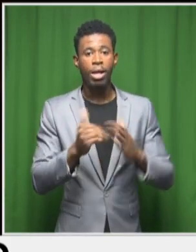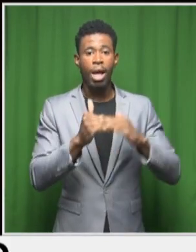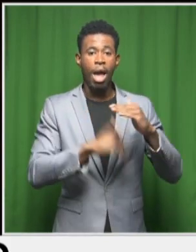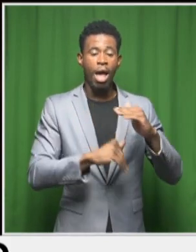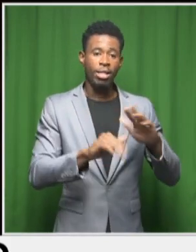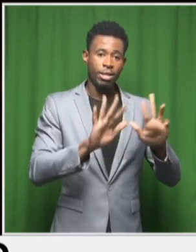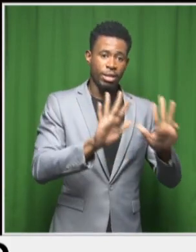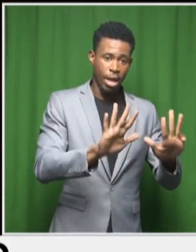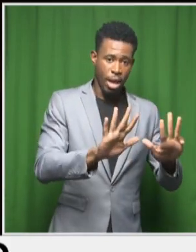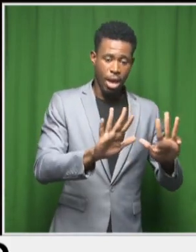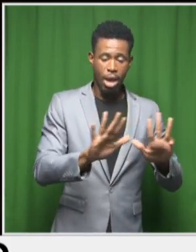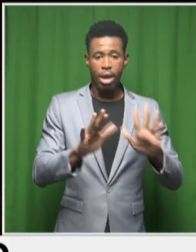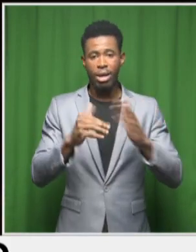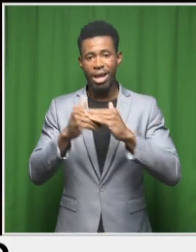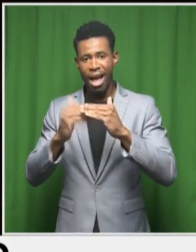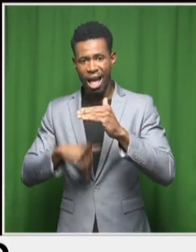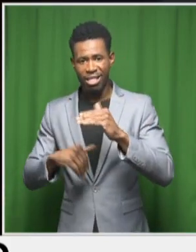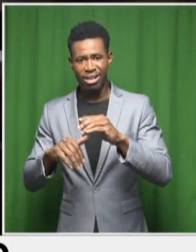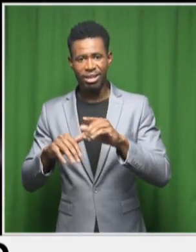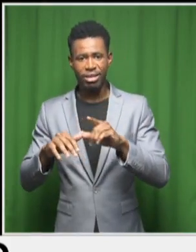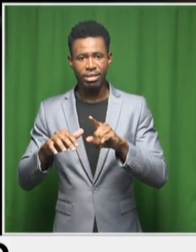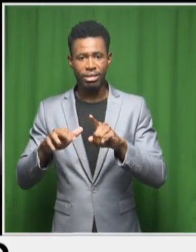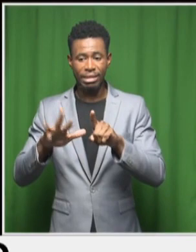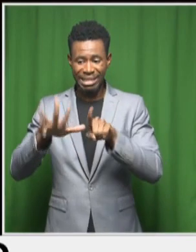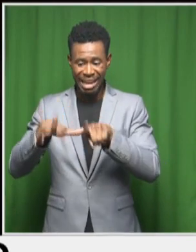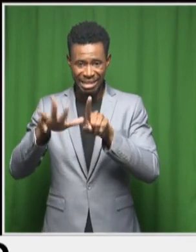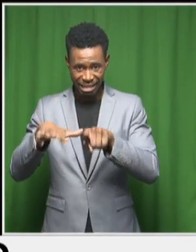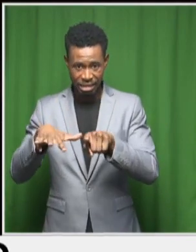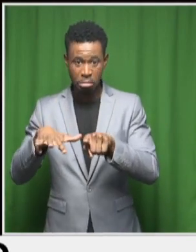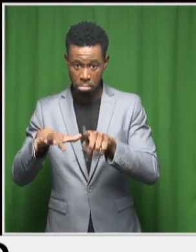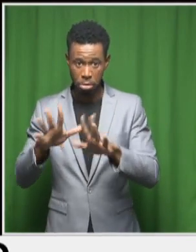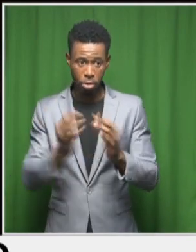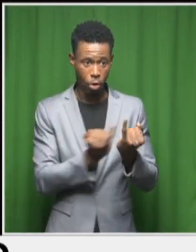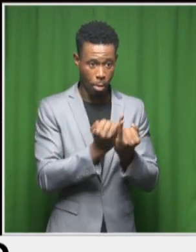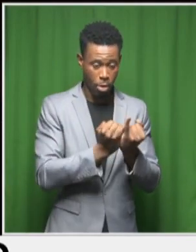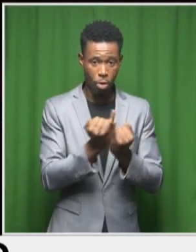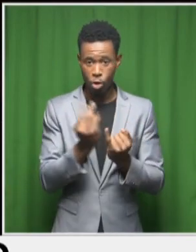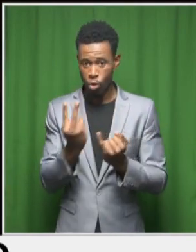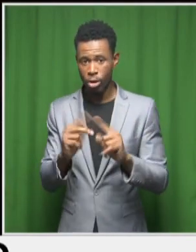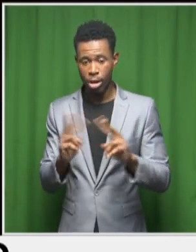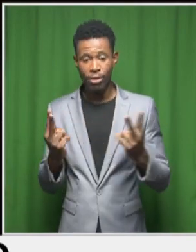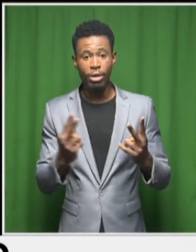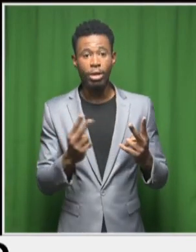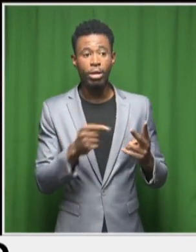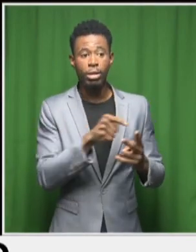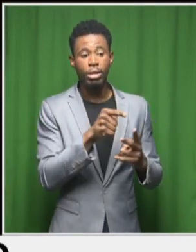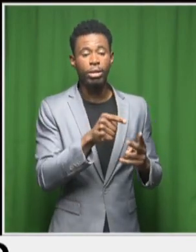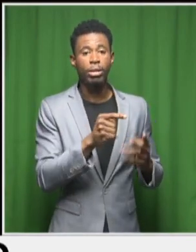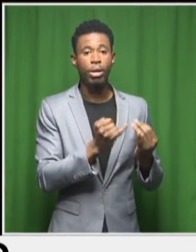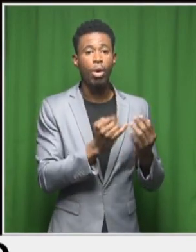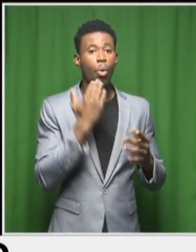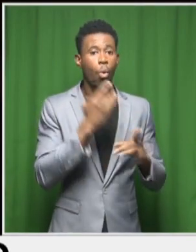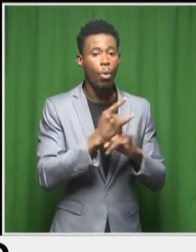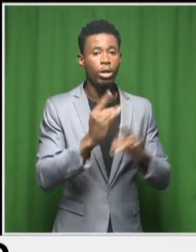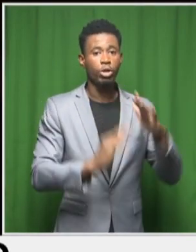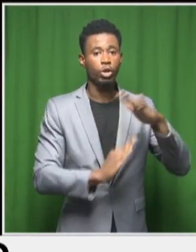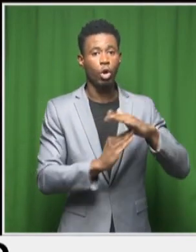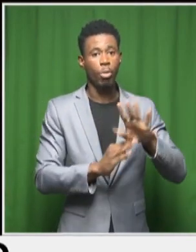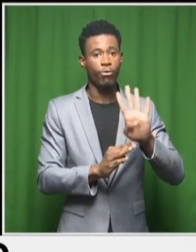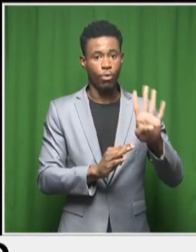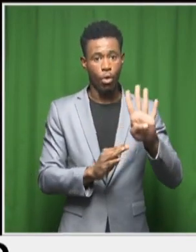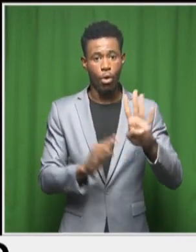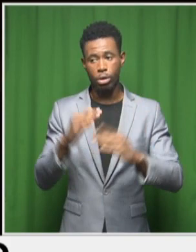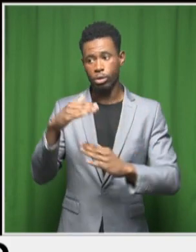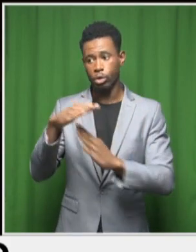under 19s, 2 different tournaments. Out of those tournaments, there were winners, or the top 4. Those top 4 are